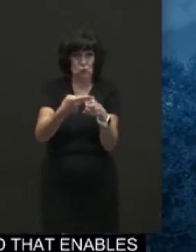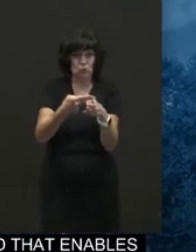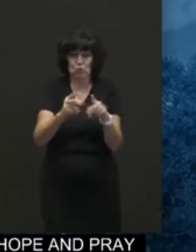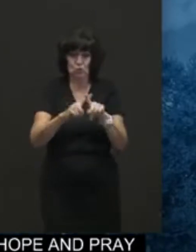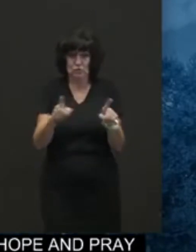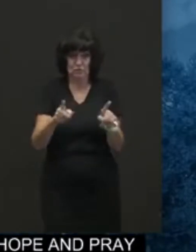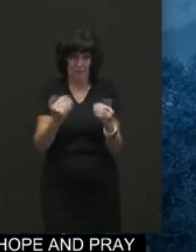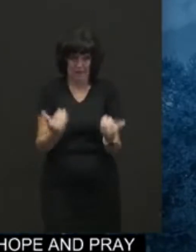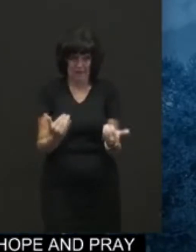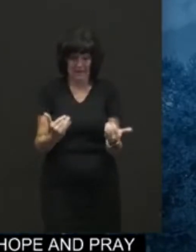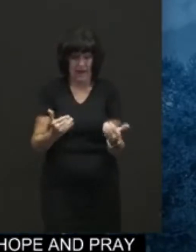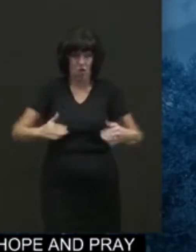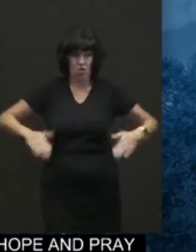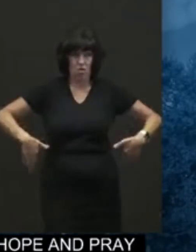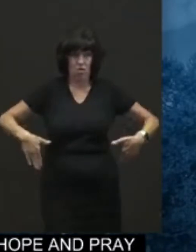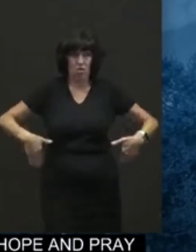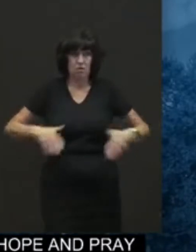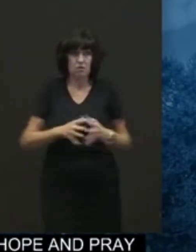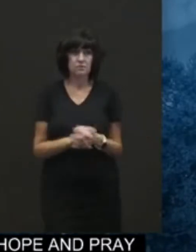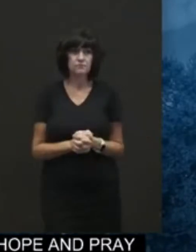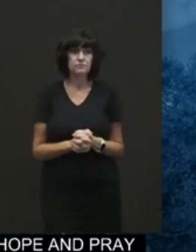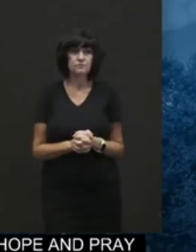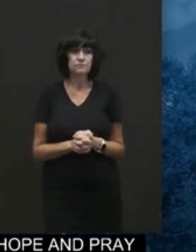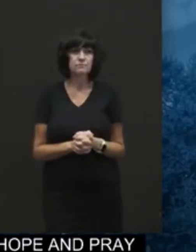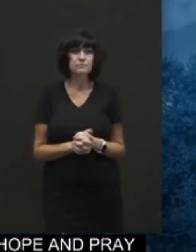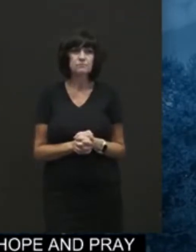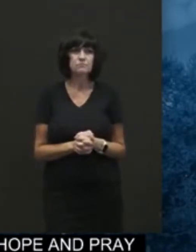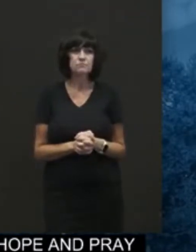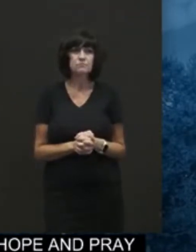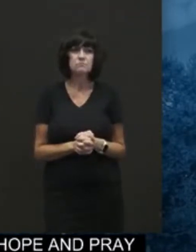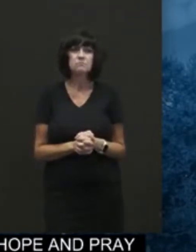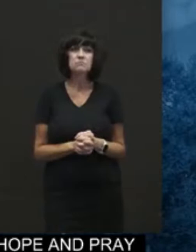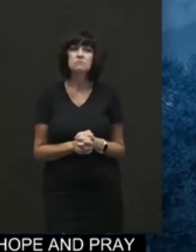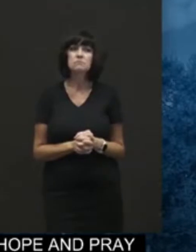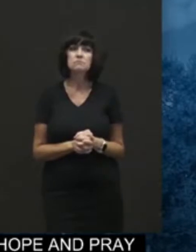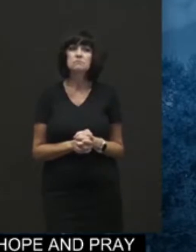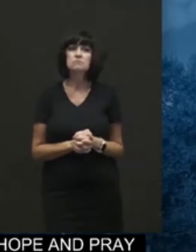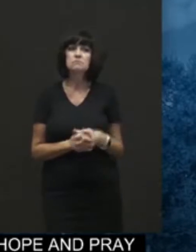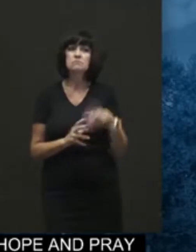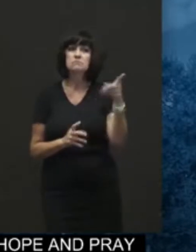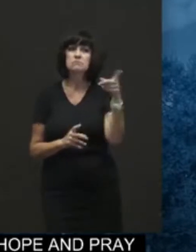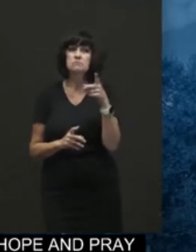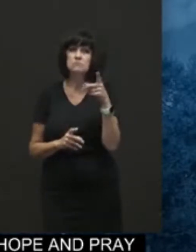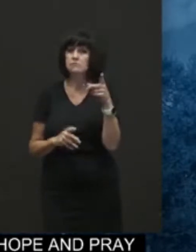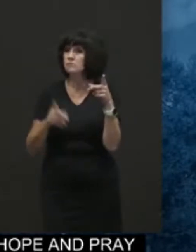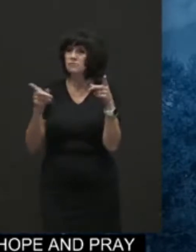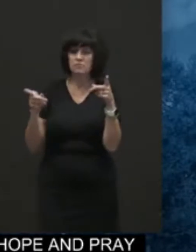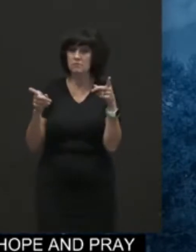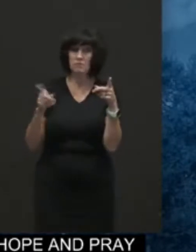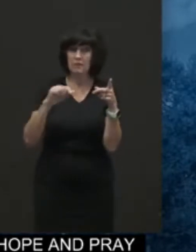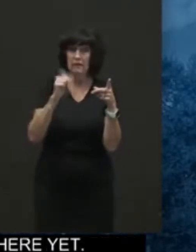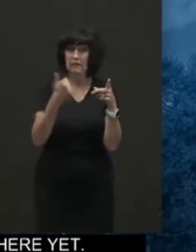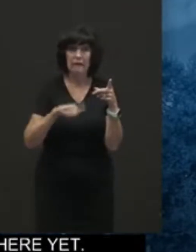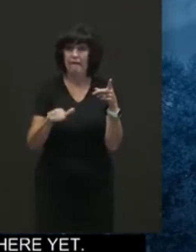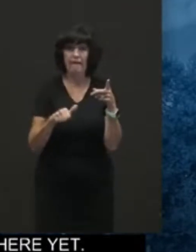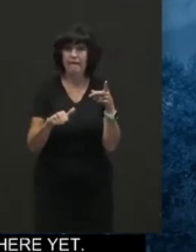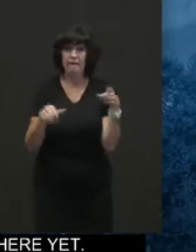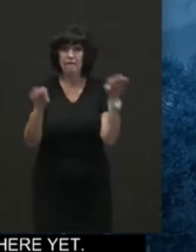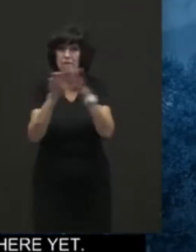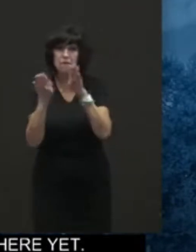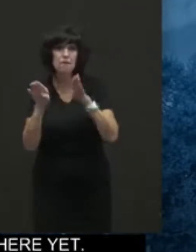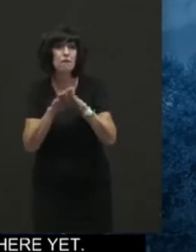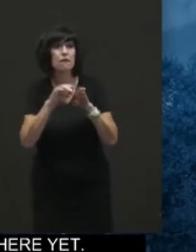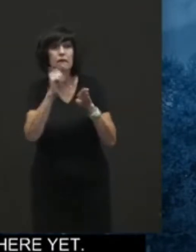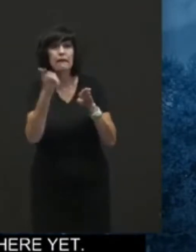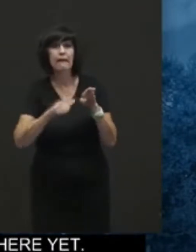And just to clarify, there's no movement on terms of hospitals and nursing homes? No, not at the moment, okay. no. And just for Dr.